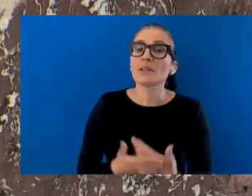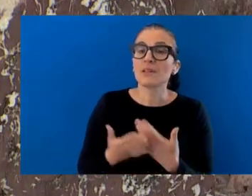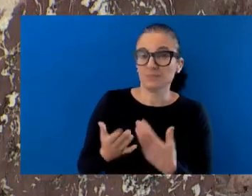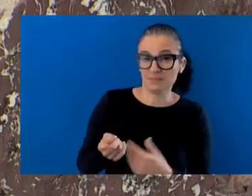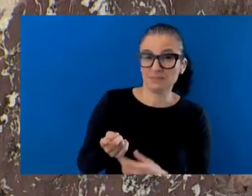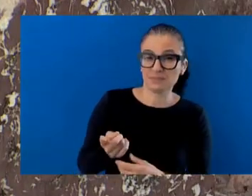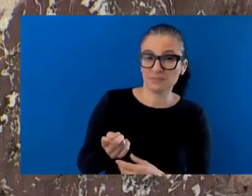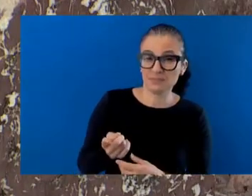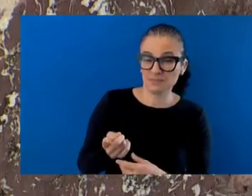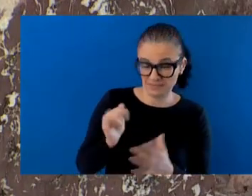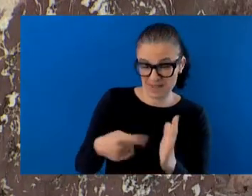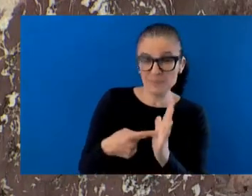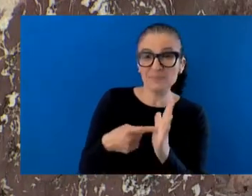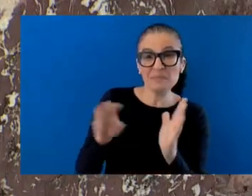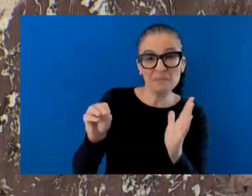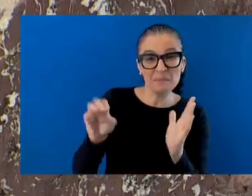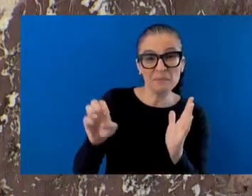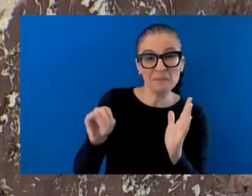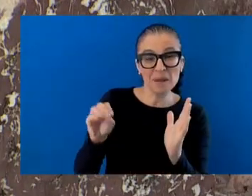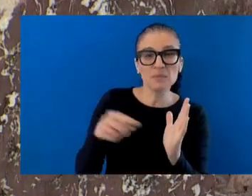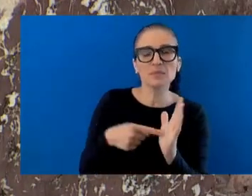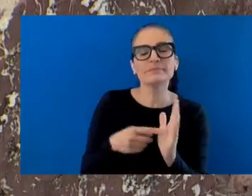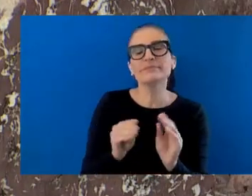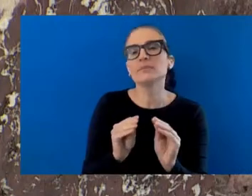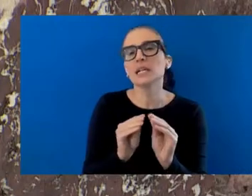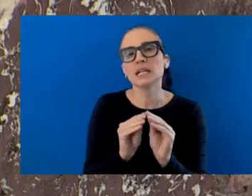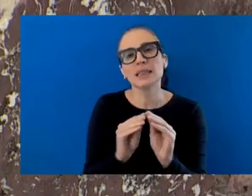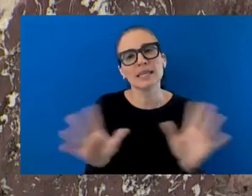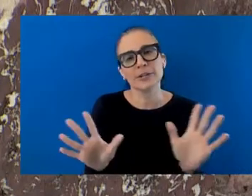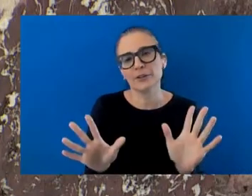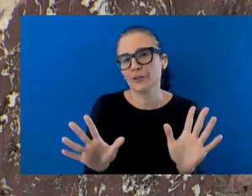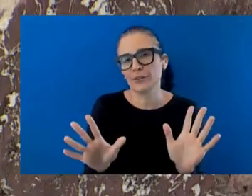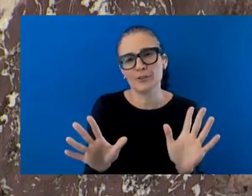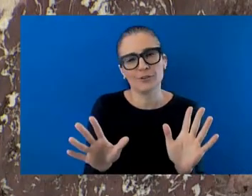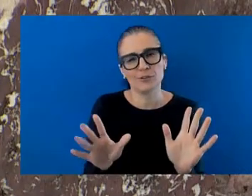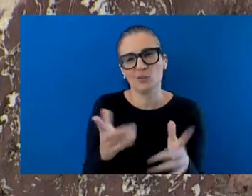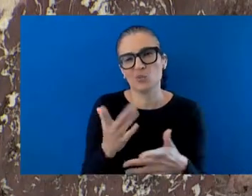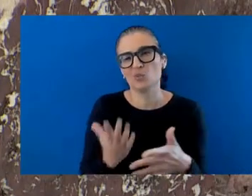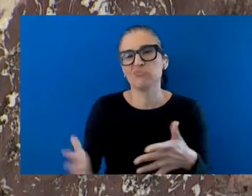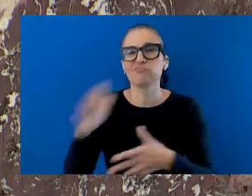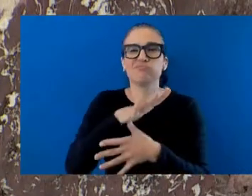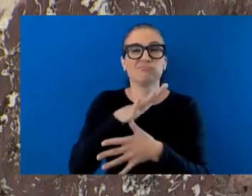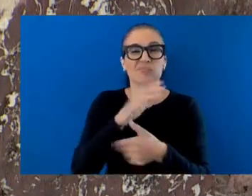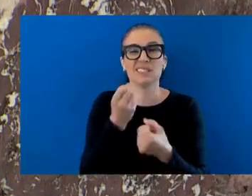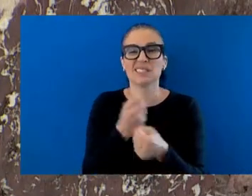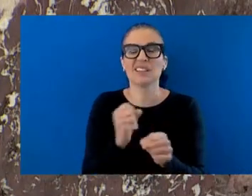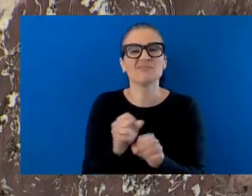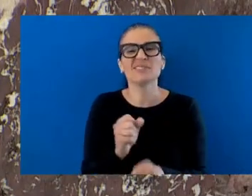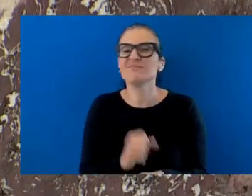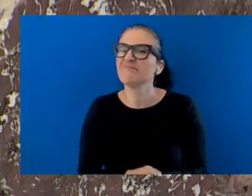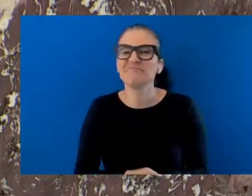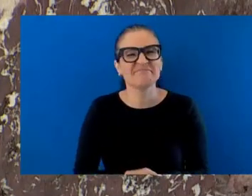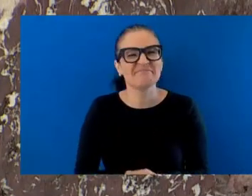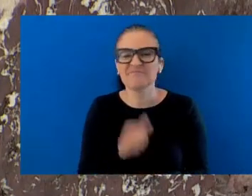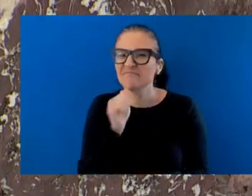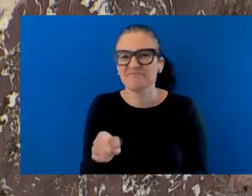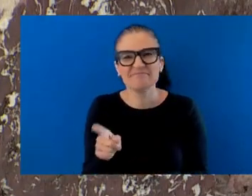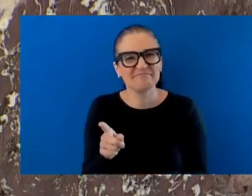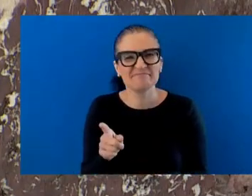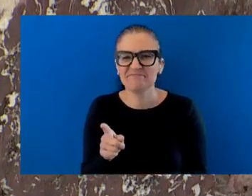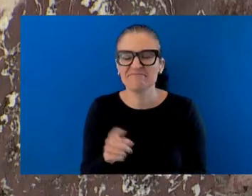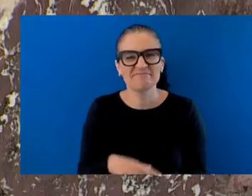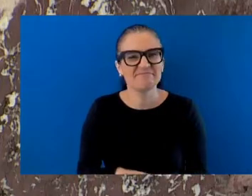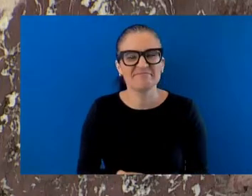is not prioritizing the safety of healthcare workers. Illicit drug use is rampant in